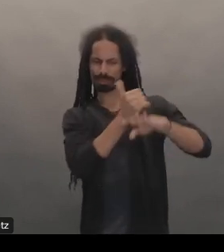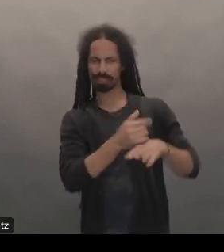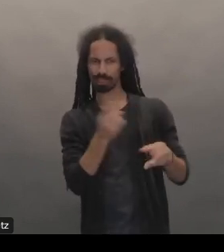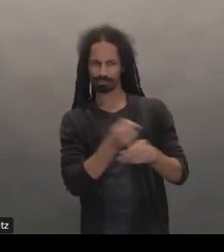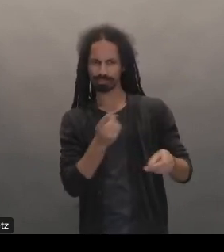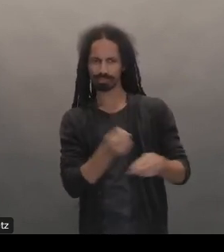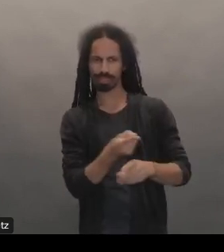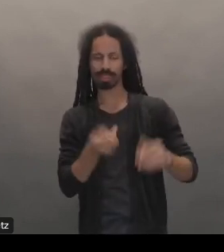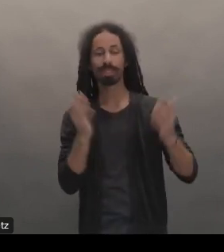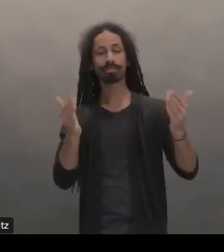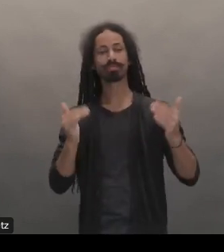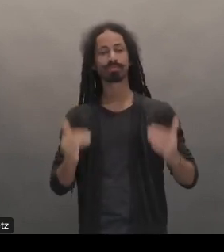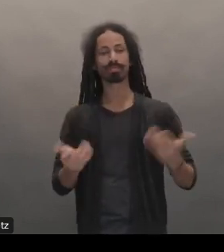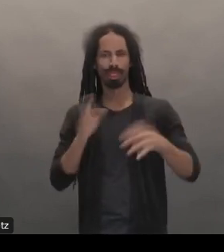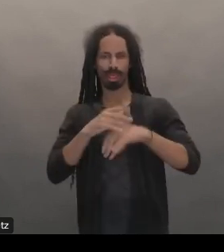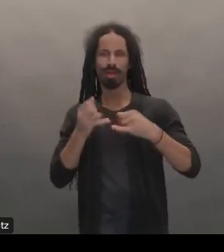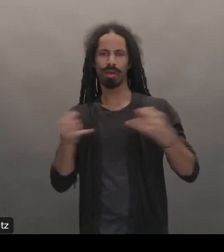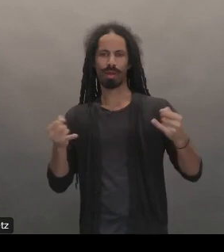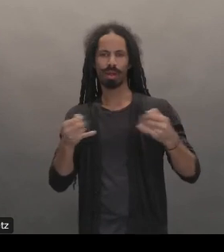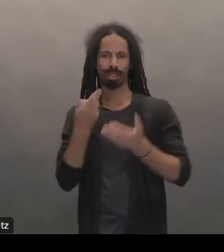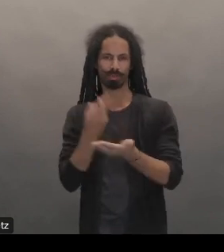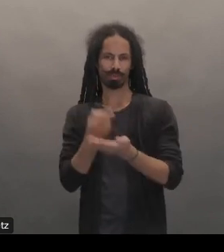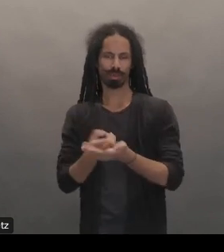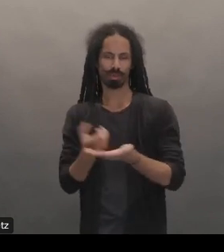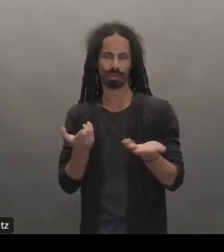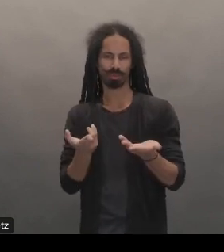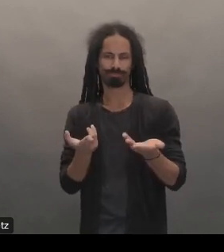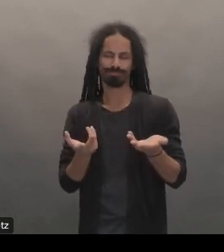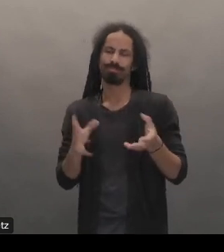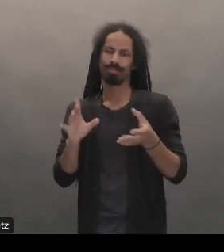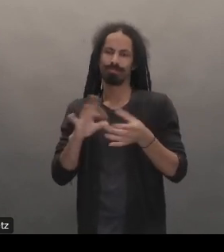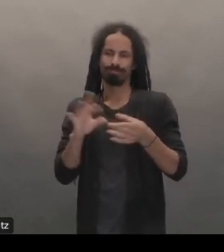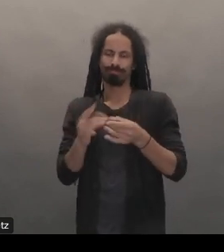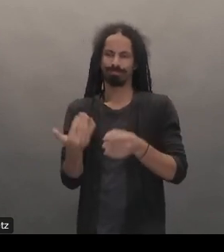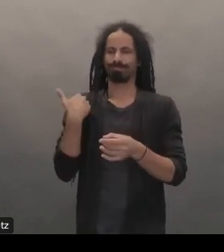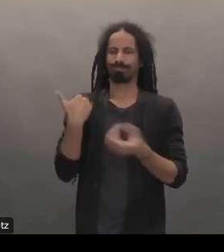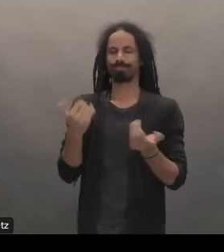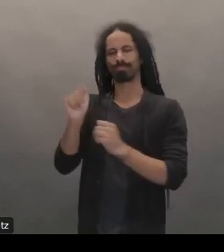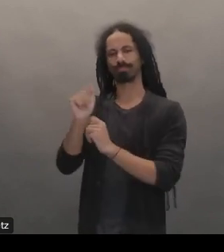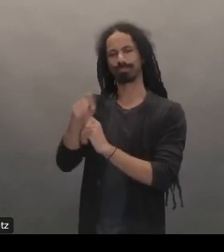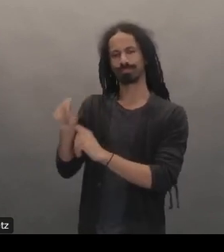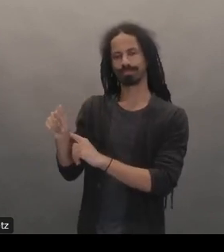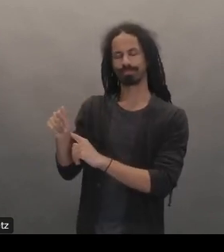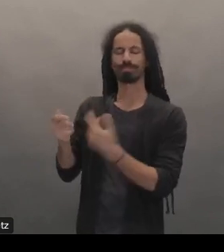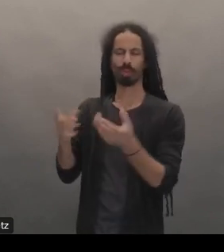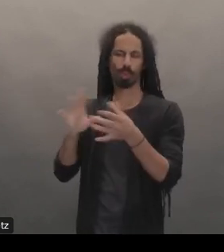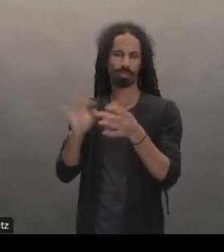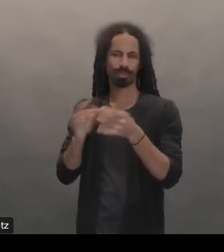that online APA resource, which I've already mentioned, that'll be sprinkled throughout here as well.